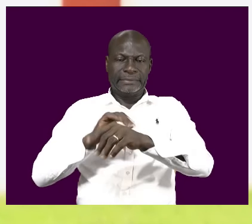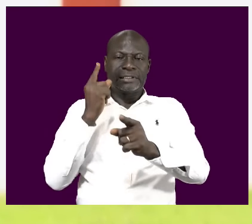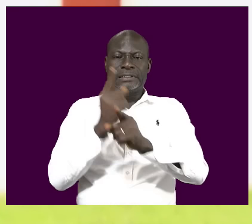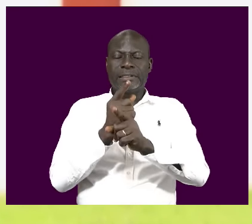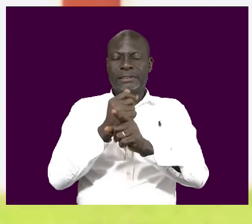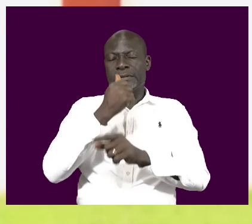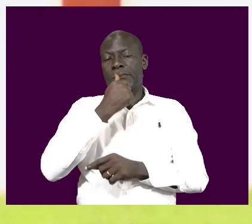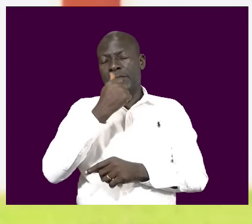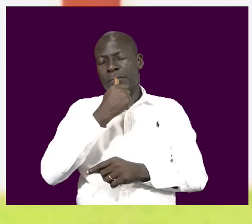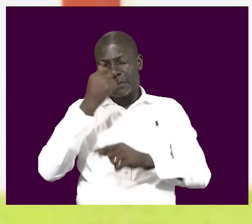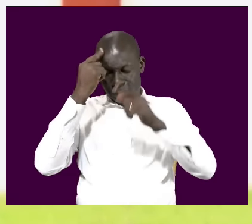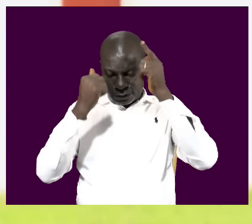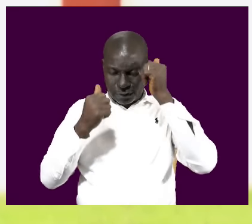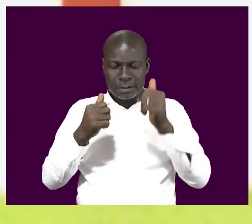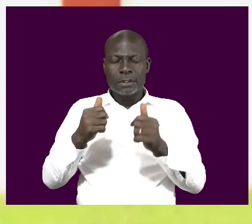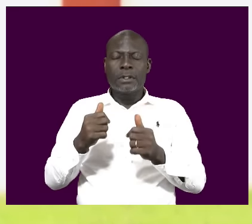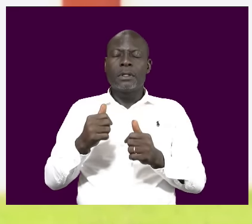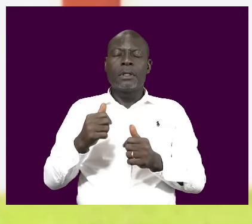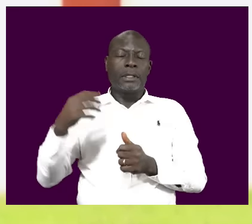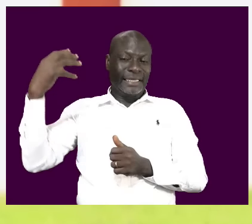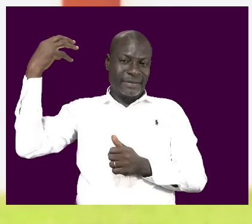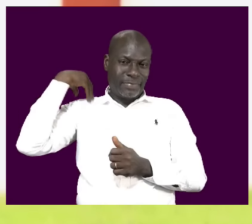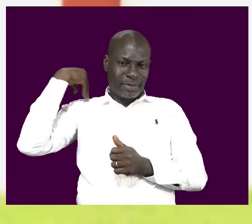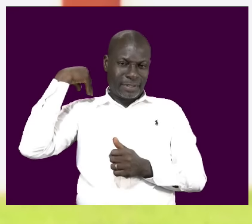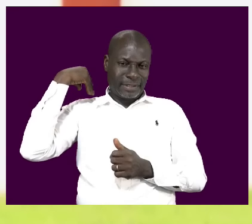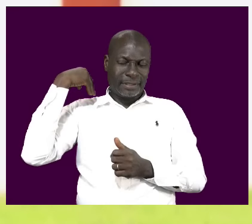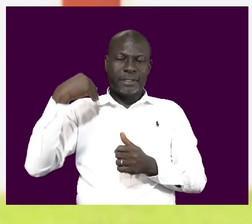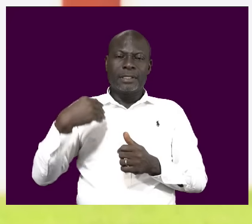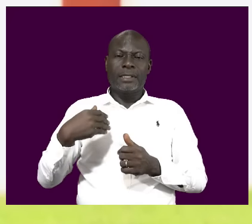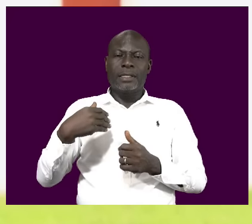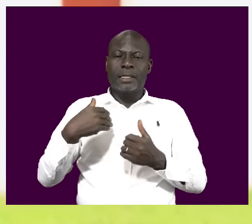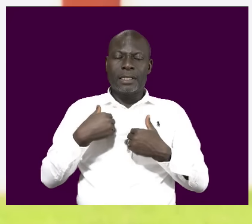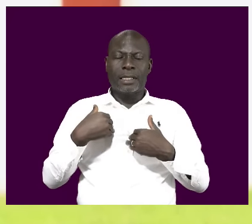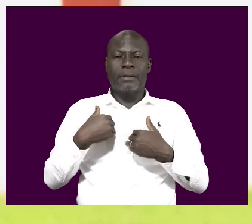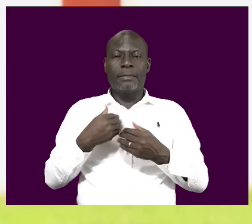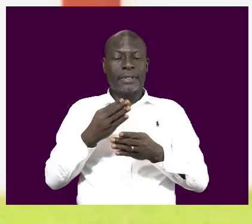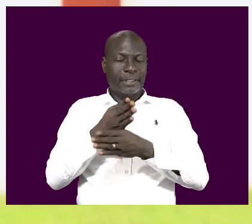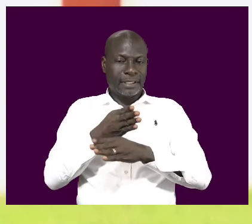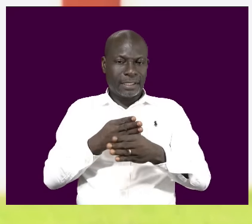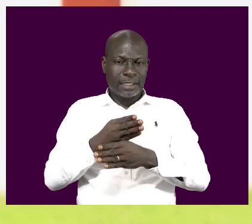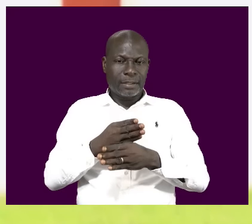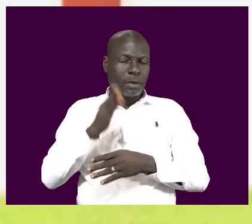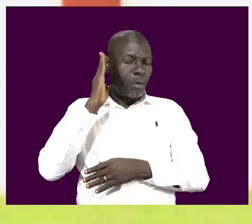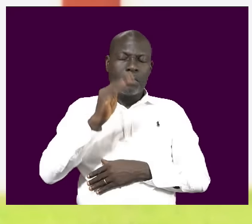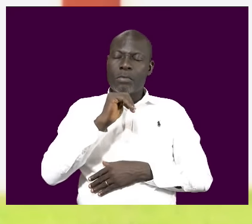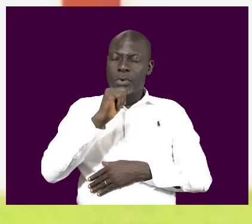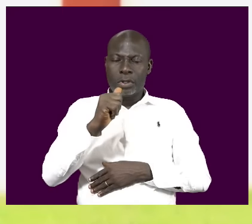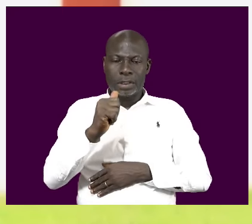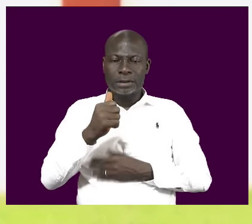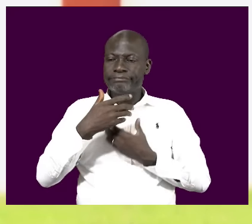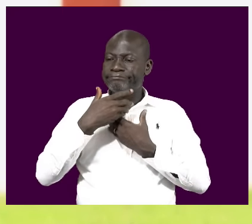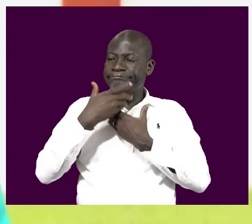se owura na okwotwa na chiri enwi no ekura sekan a yase ano to dwan ne hu a ompese oye dede ana sekan na kwotwa